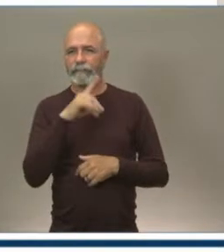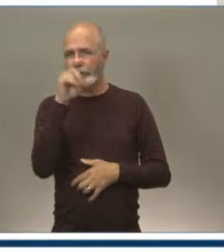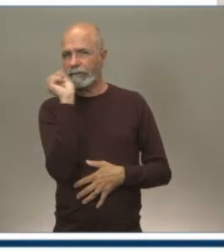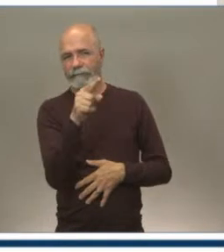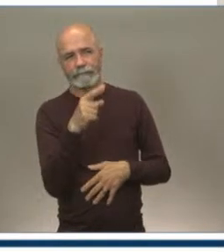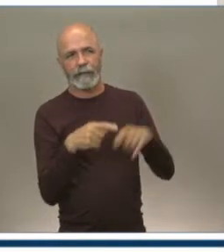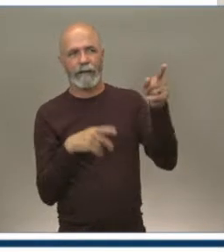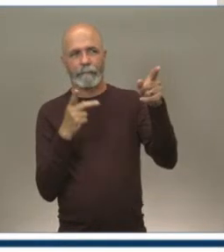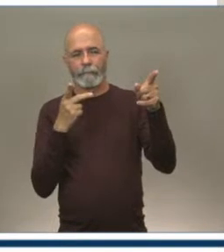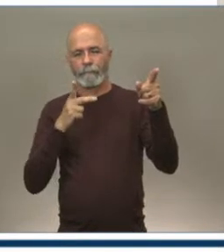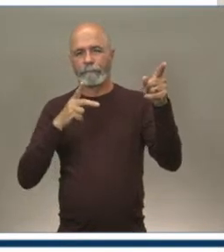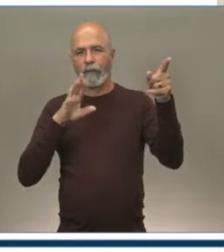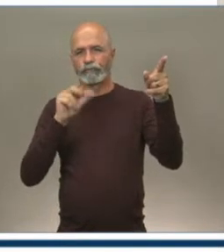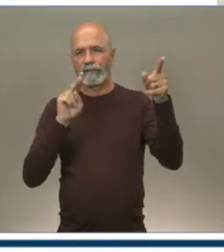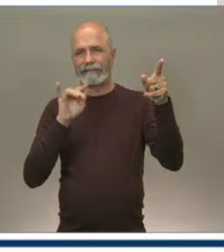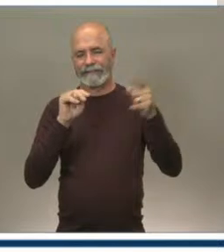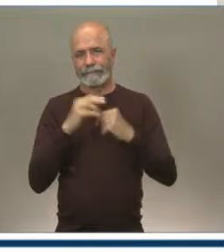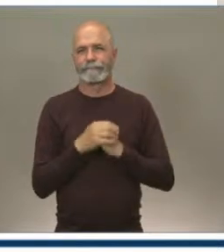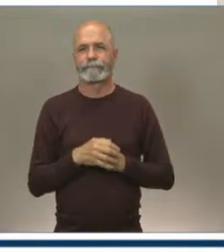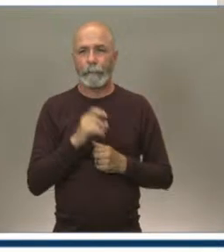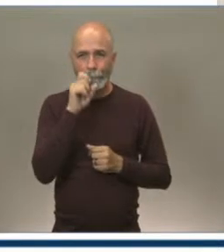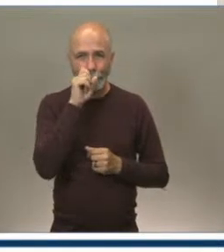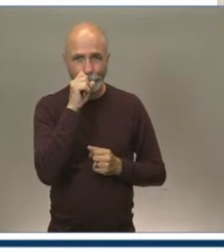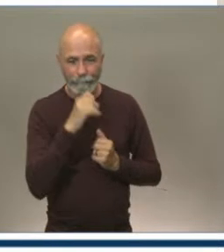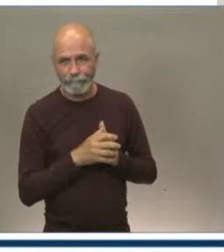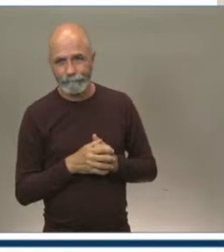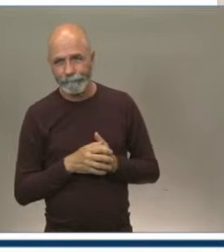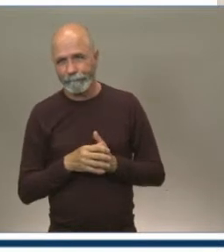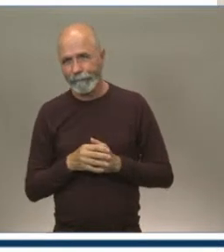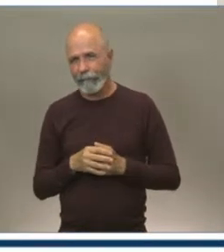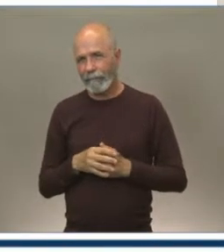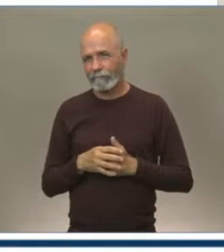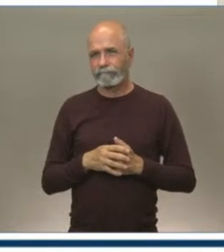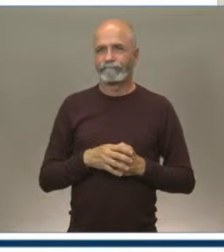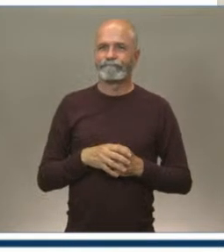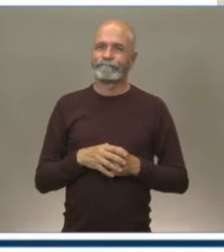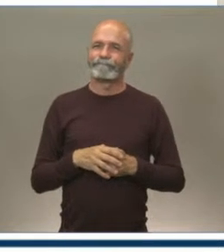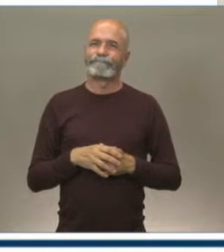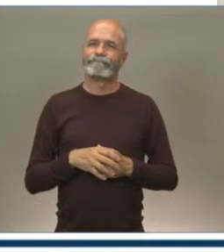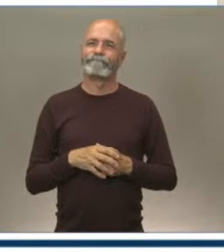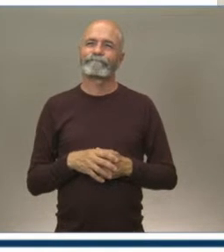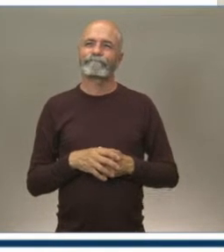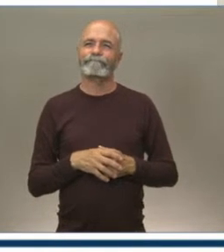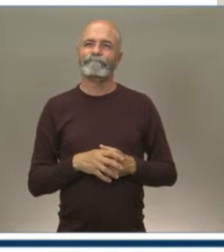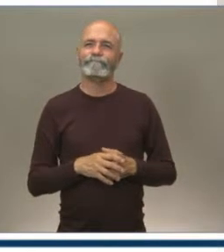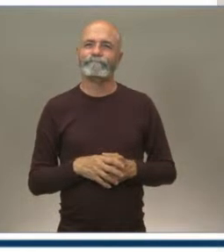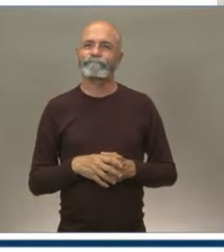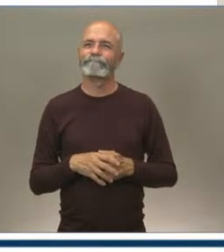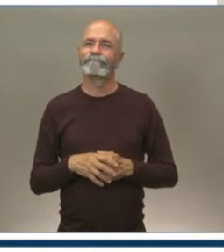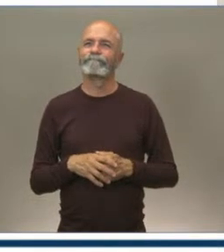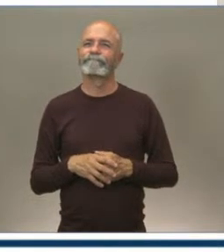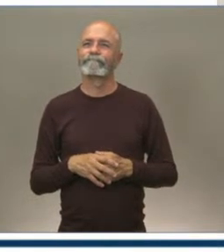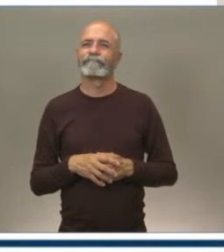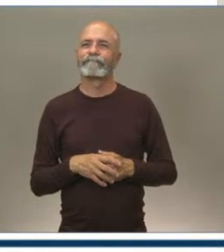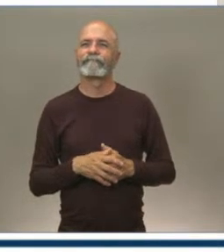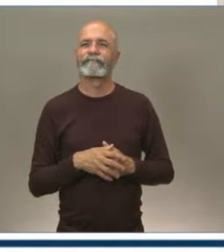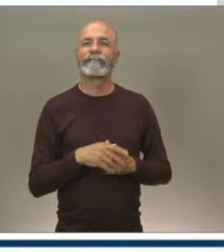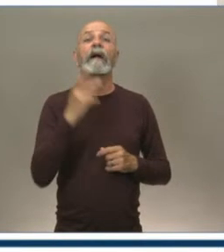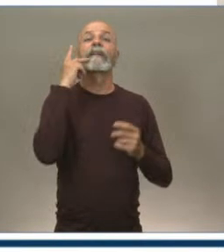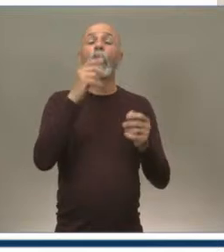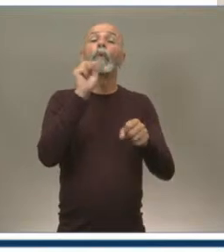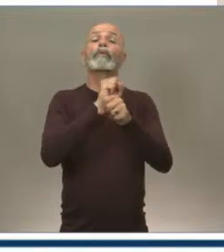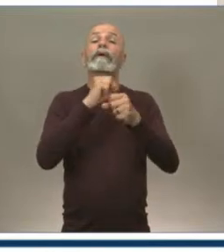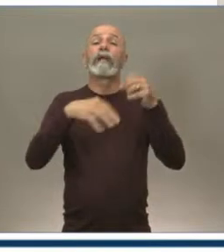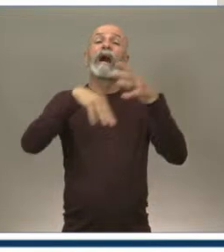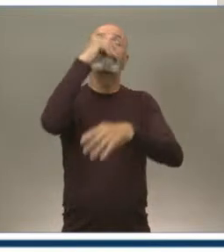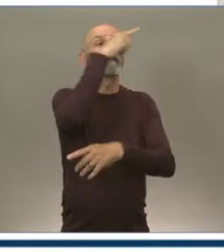that you weren't trying to restrict or prevent rotational workers from coming into the province, but we've been hearing from them, a lot of them over the